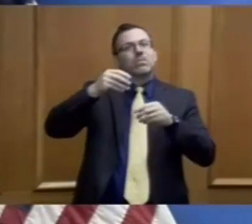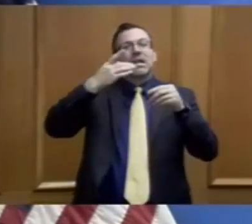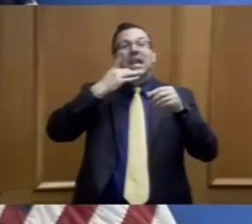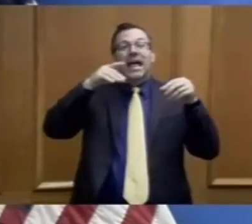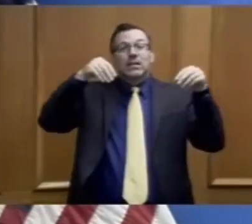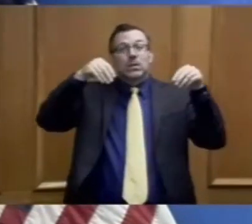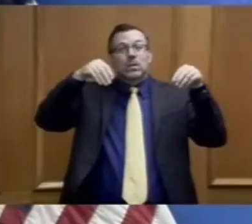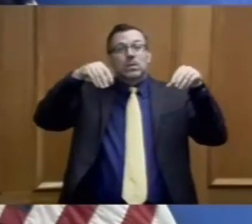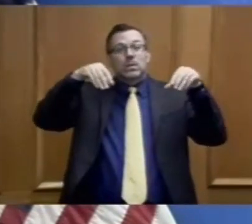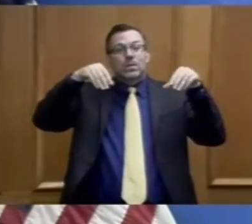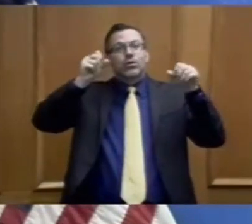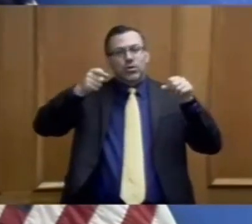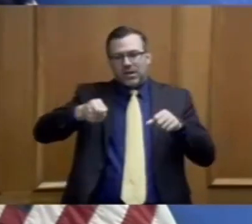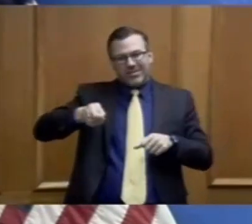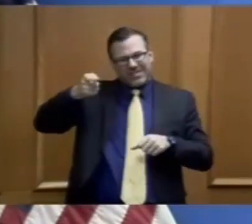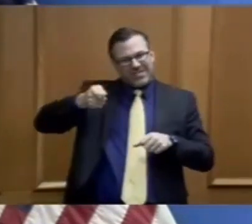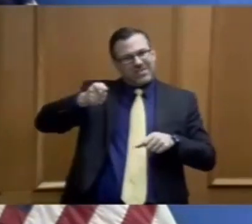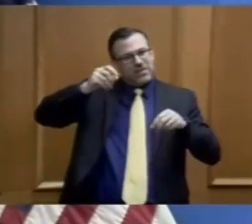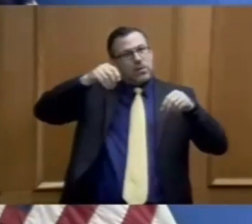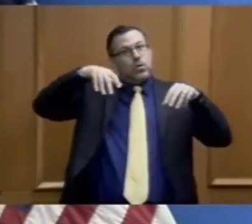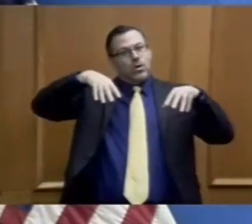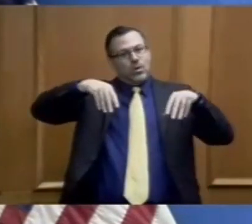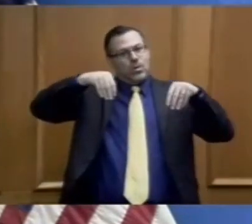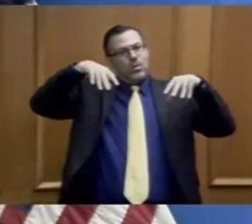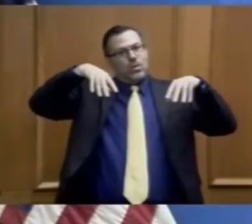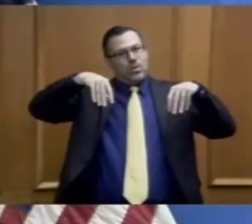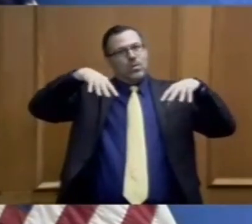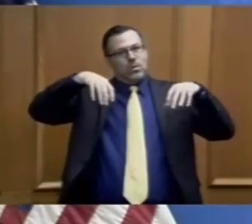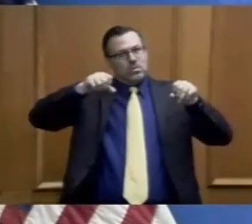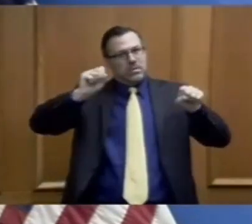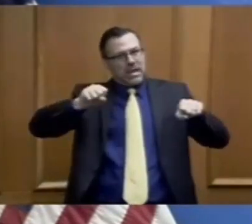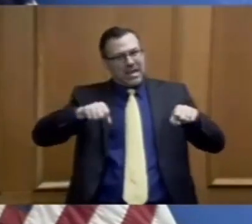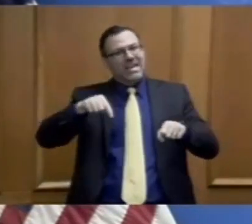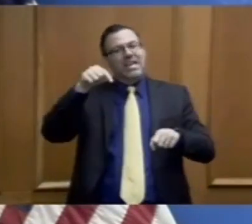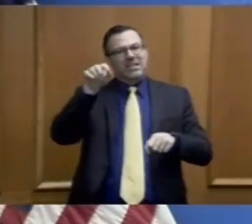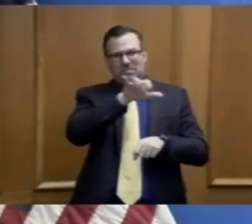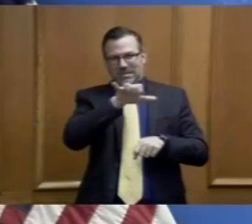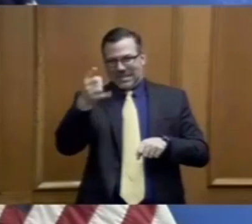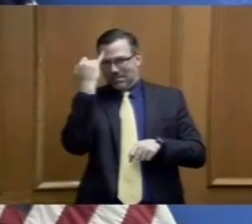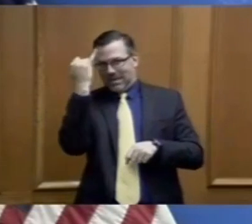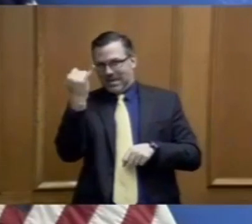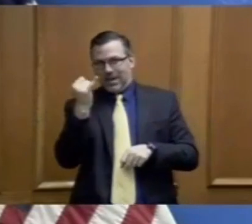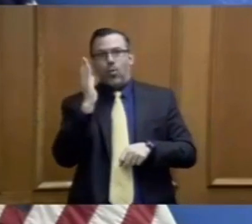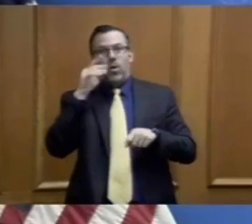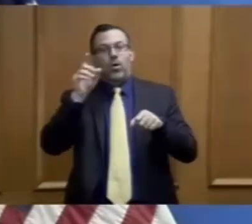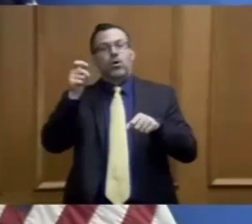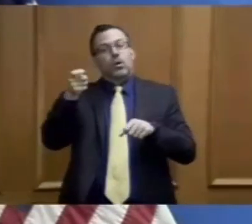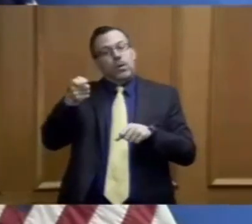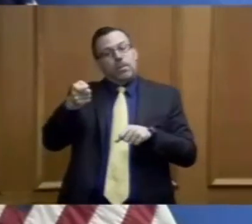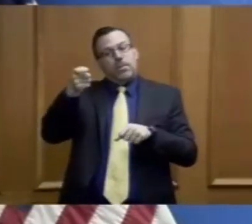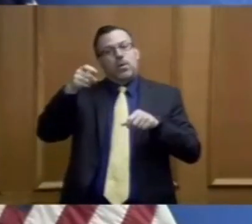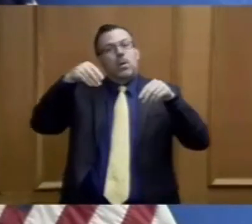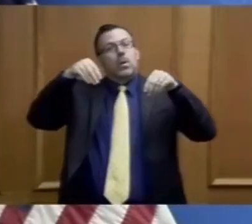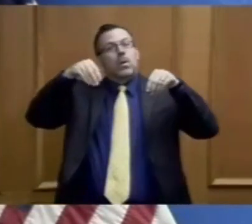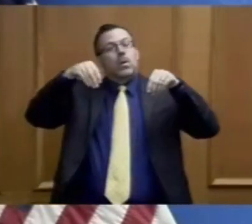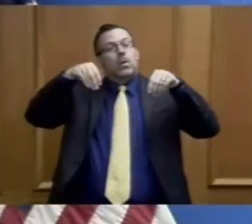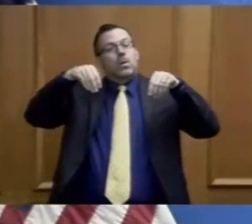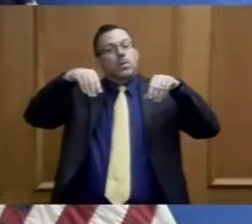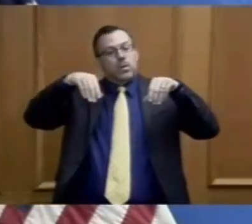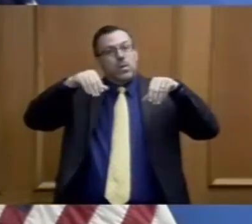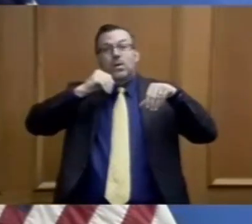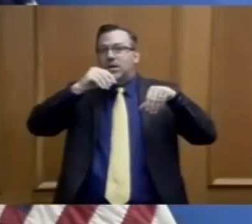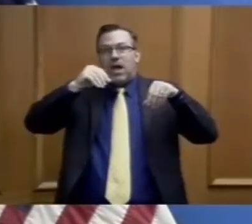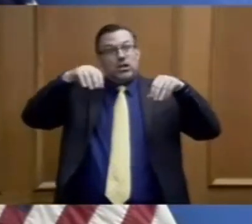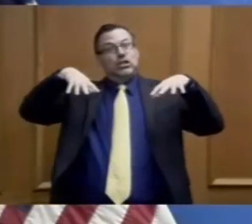in all of our industries. This will be a gradual return to business, and additional plans will